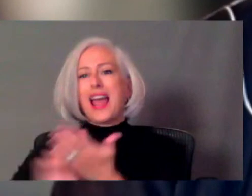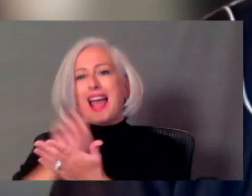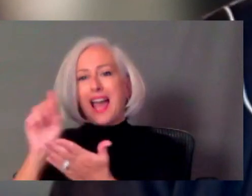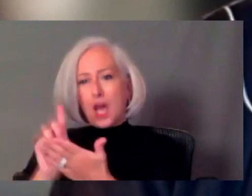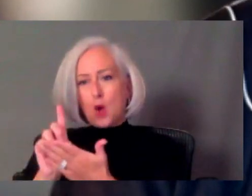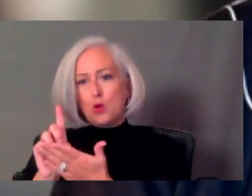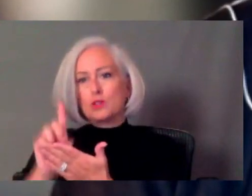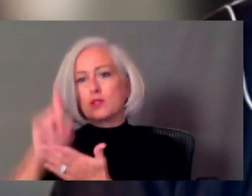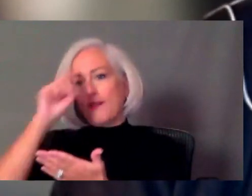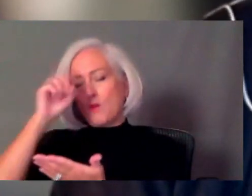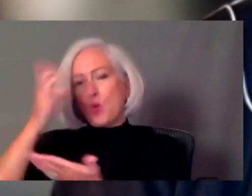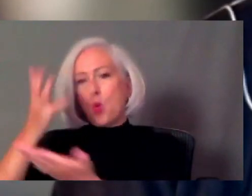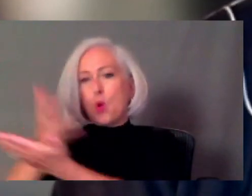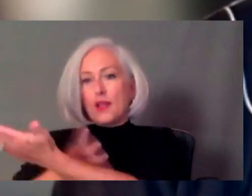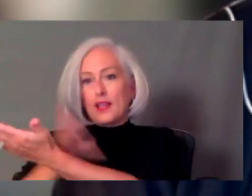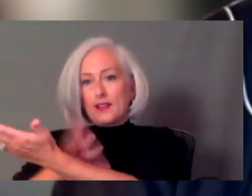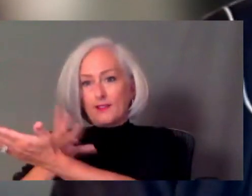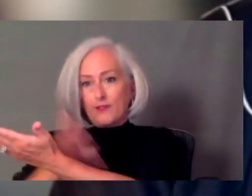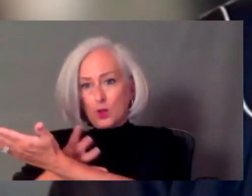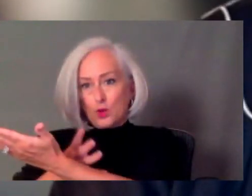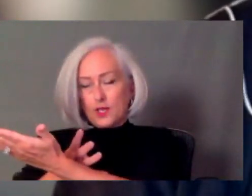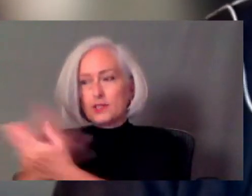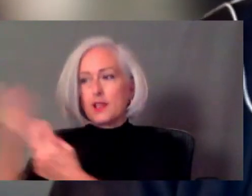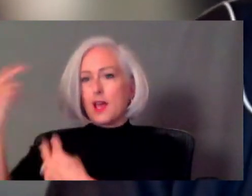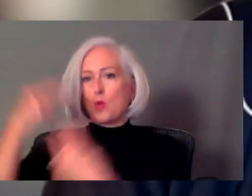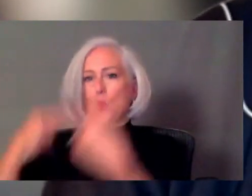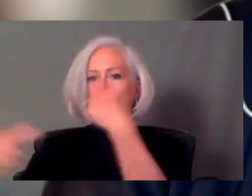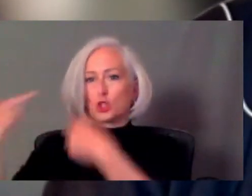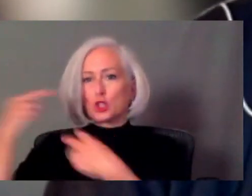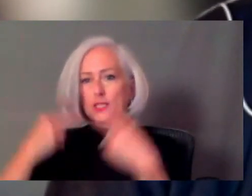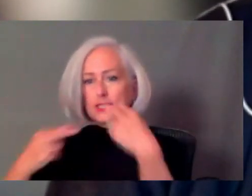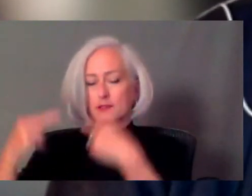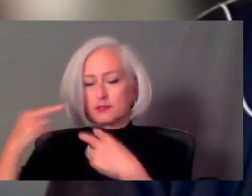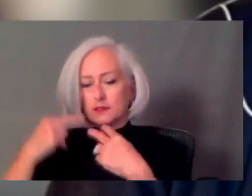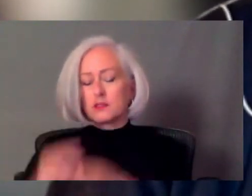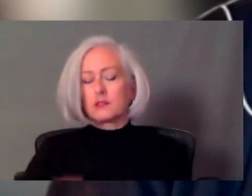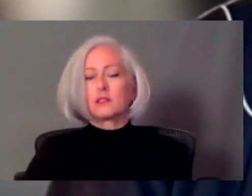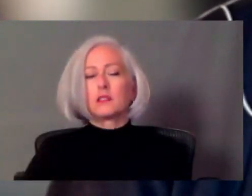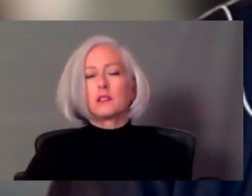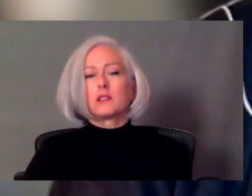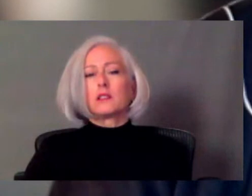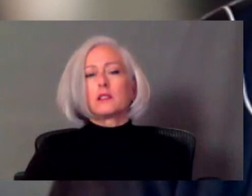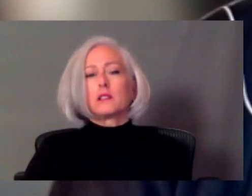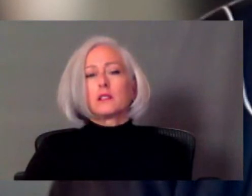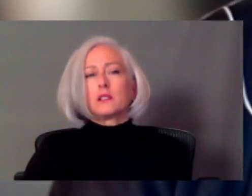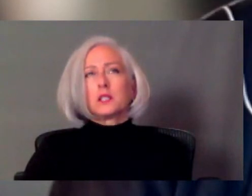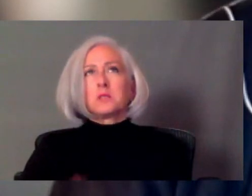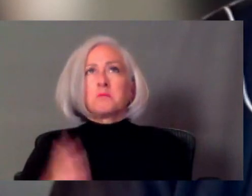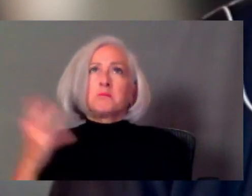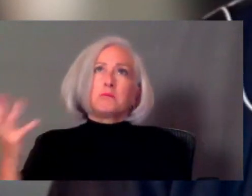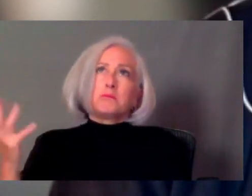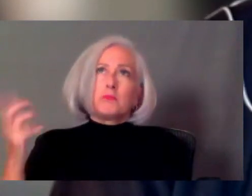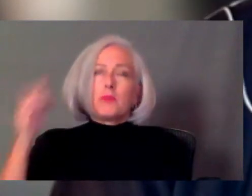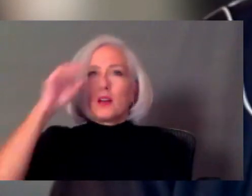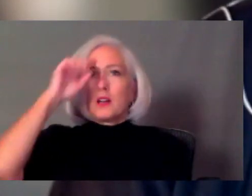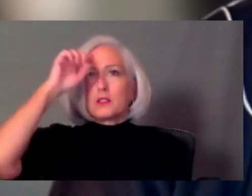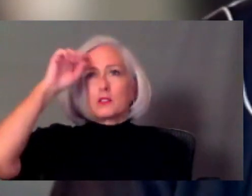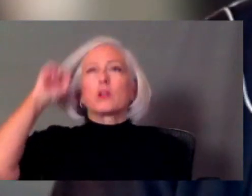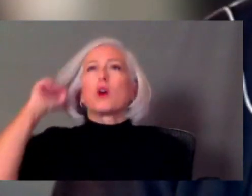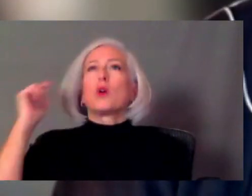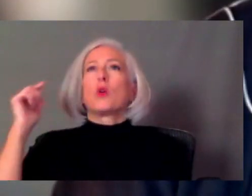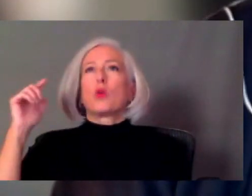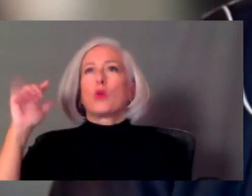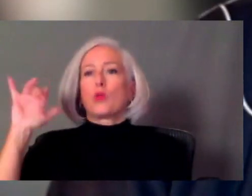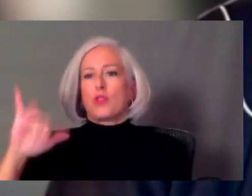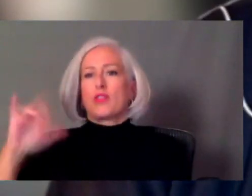hours a day. And so I came back home, I slept, I got up that night. I felt a